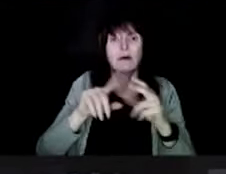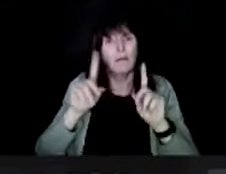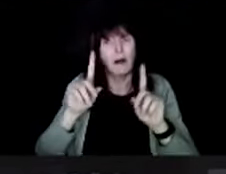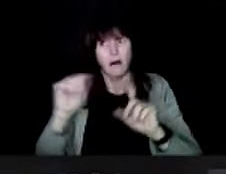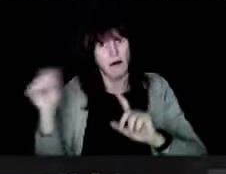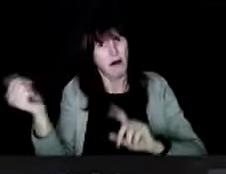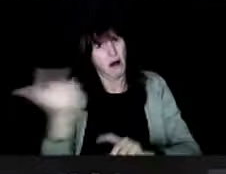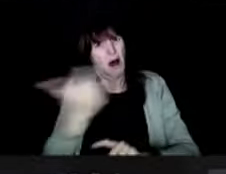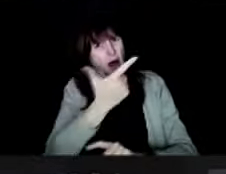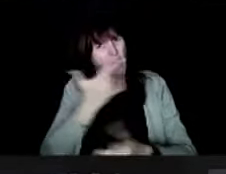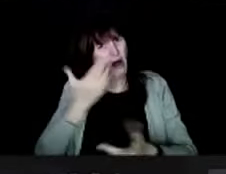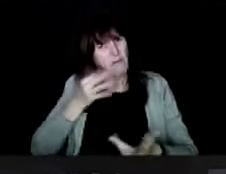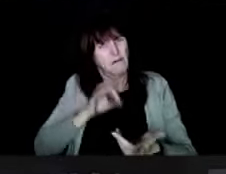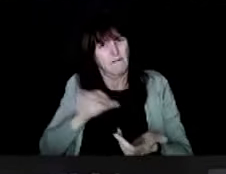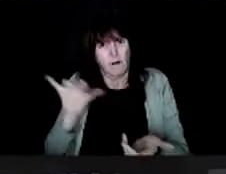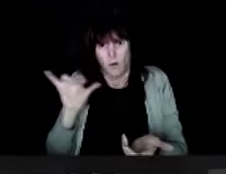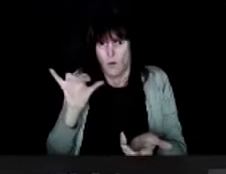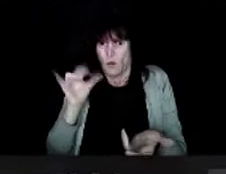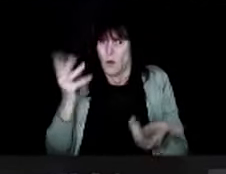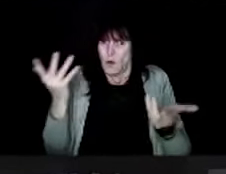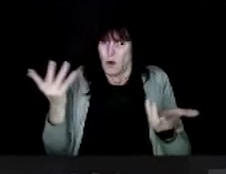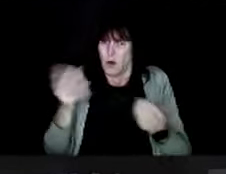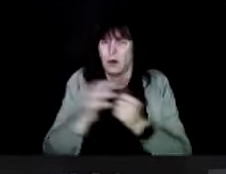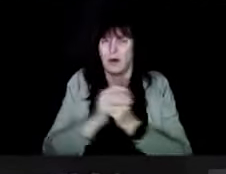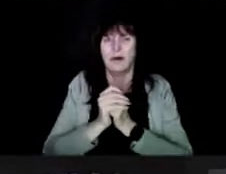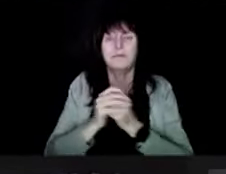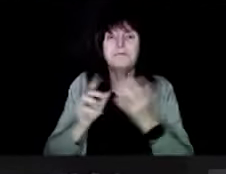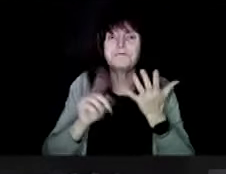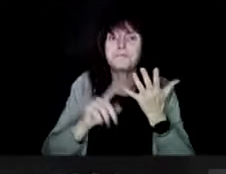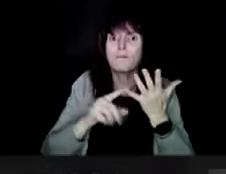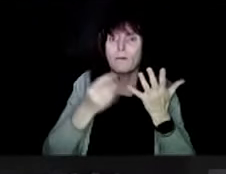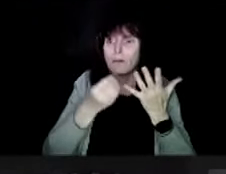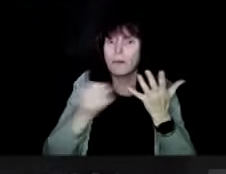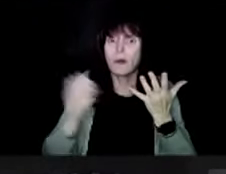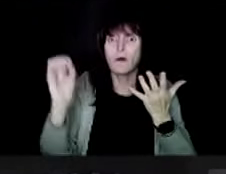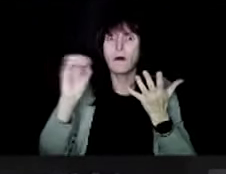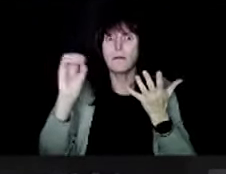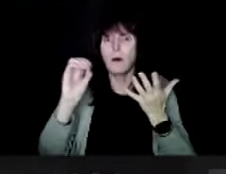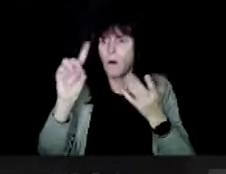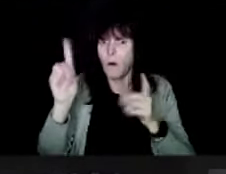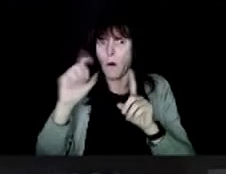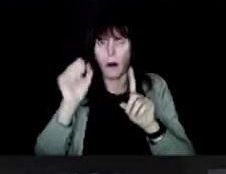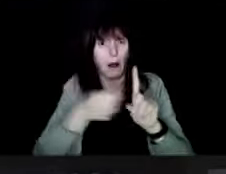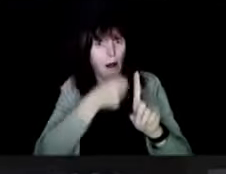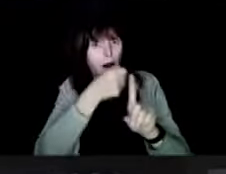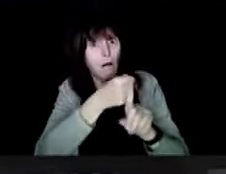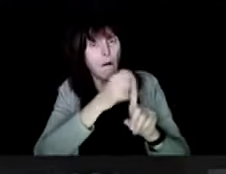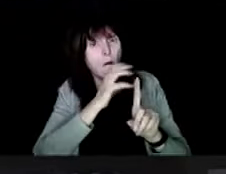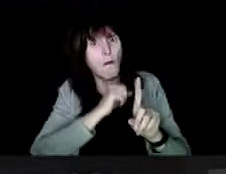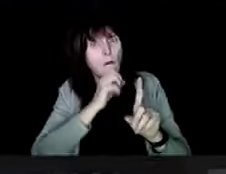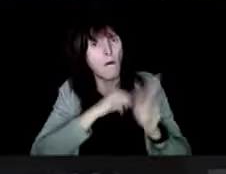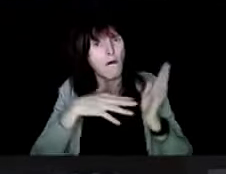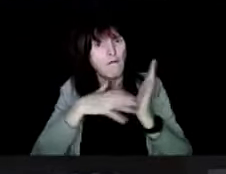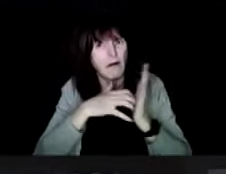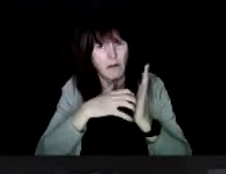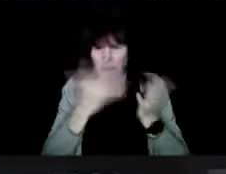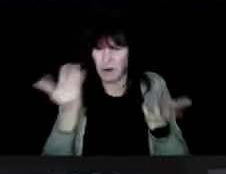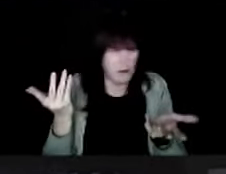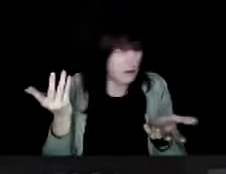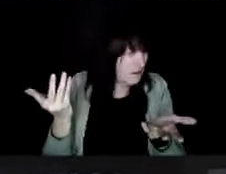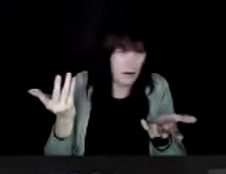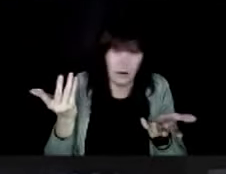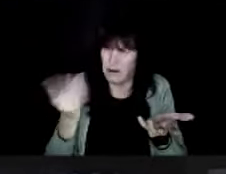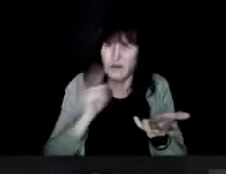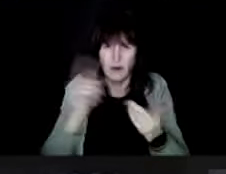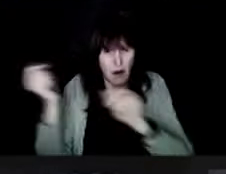is not one that only impacts the old and the vulnerable. If you haven't booked your booster dose appointment, please do